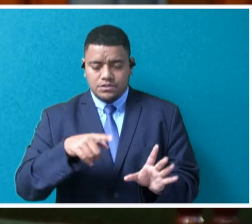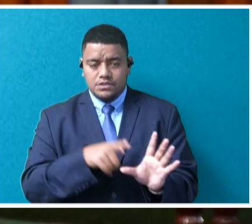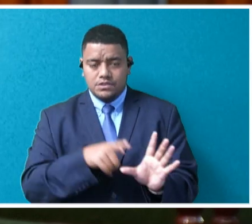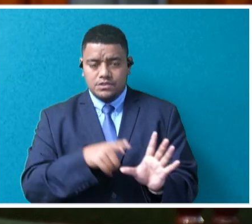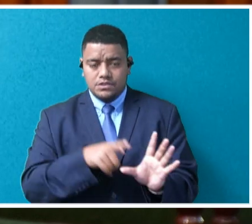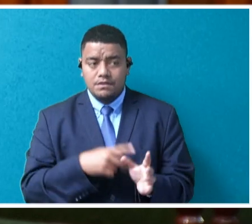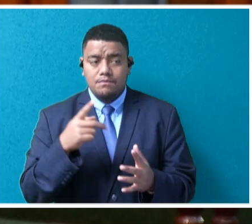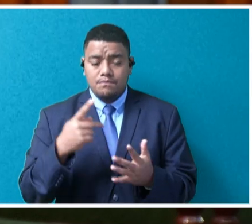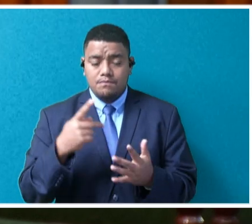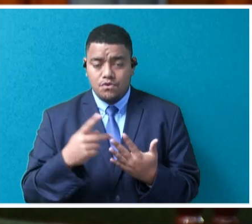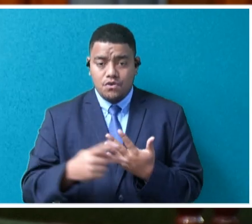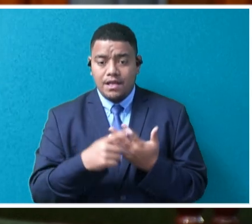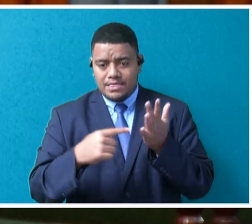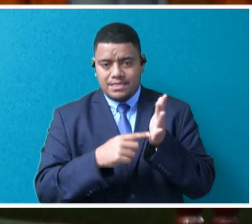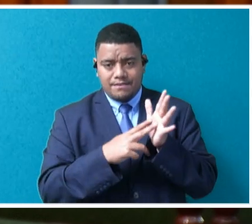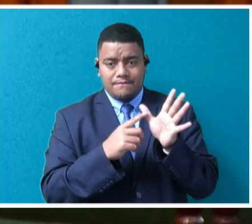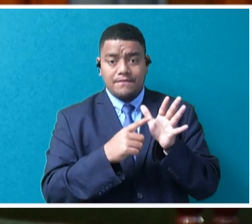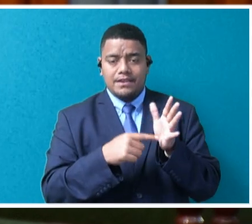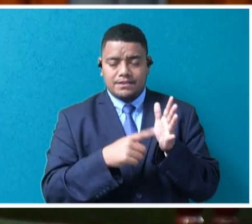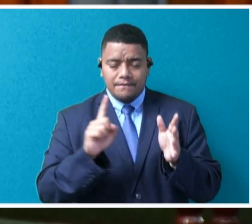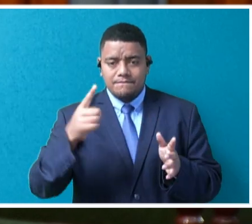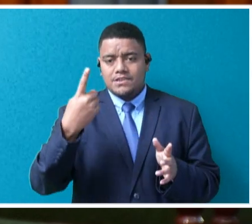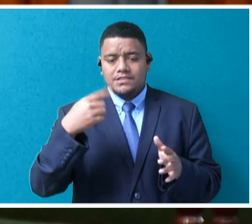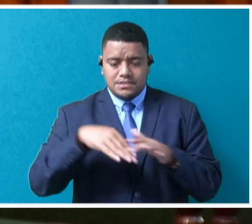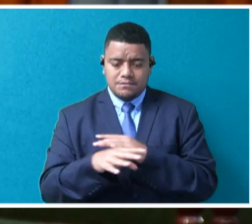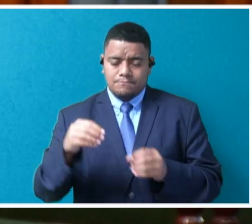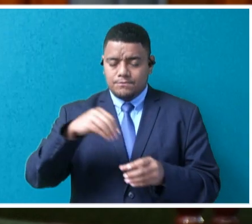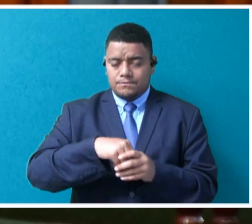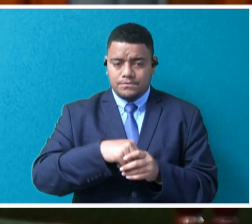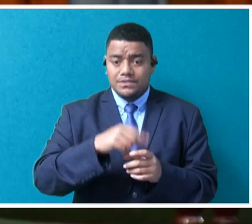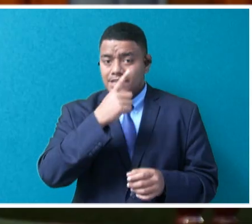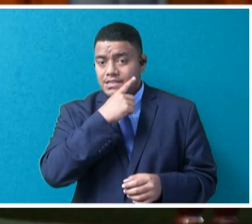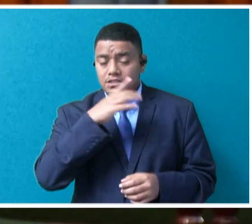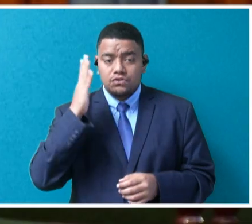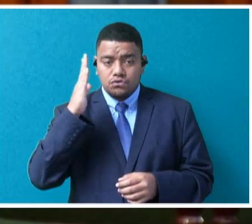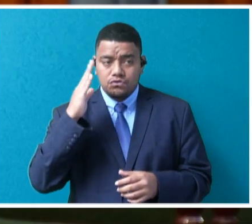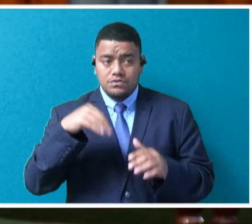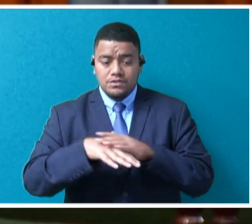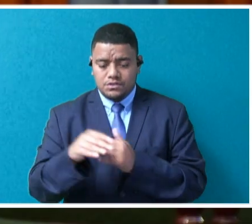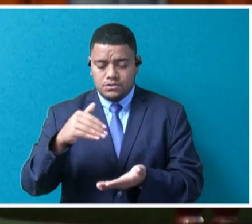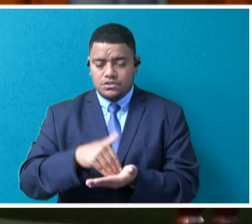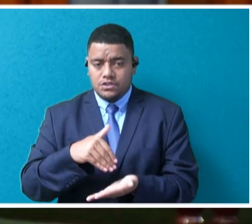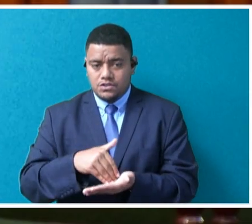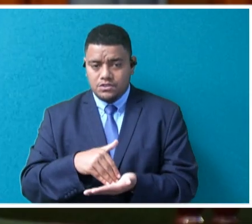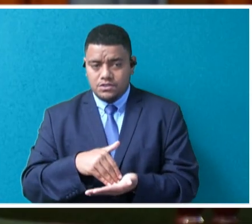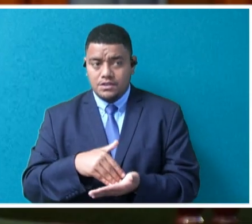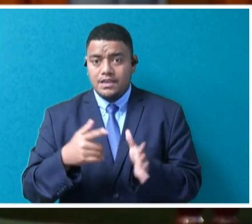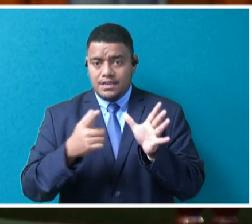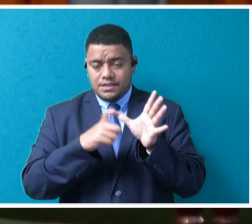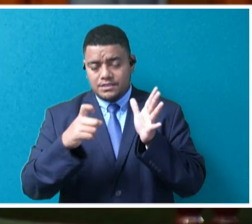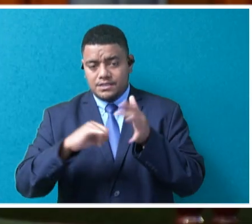Another program is the TVET first piloted in the 4 girls' schools in the Central Division, mainly